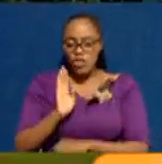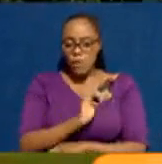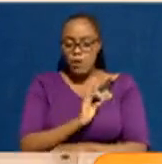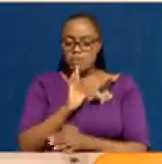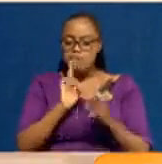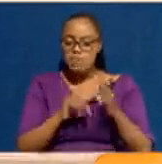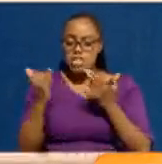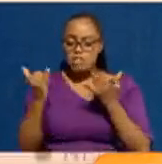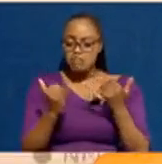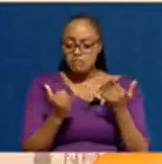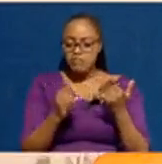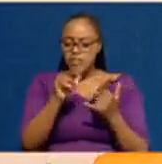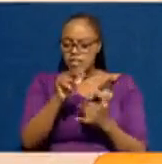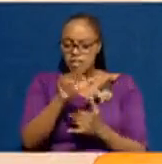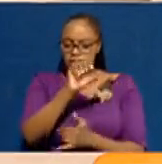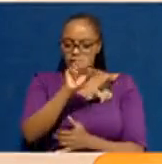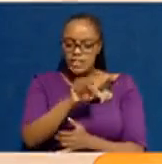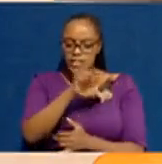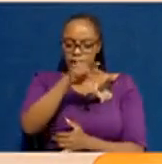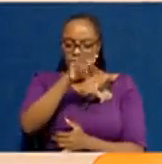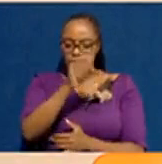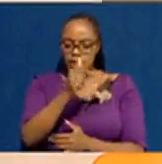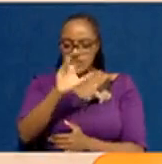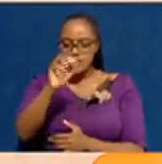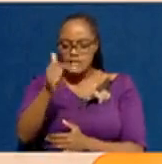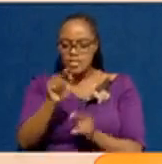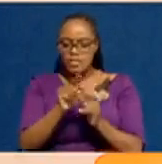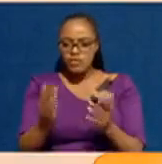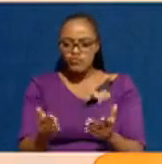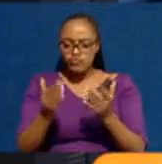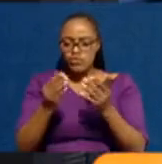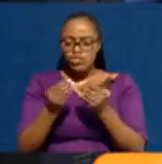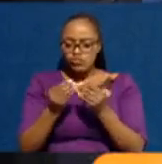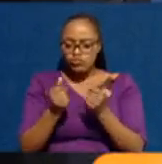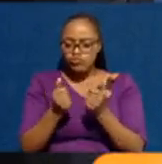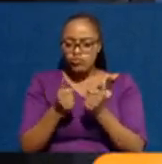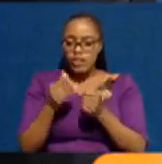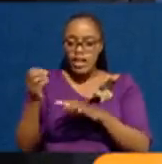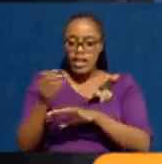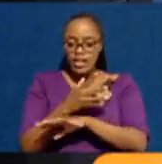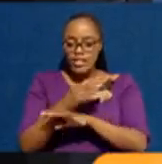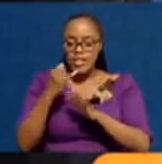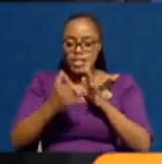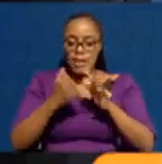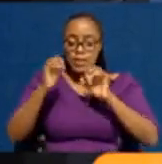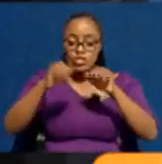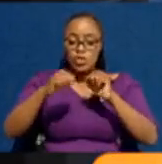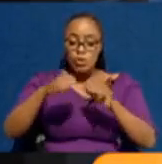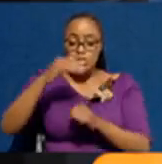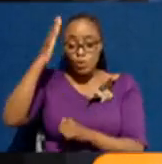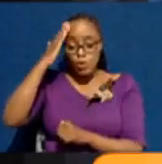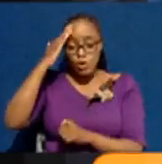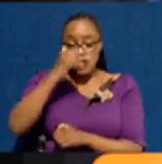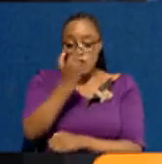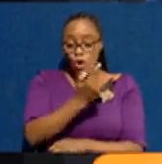the introduction of the SPECT-CT machine is a boost in the war on cancer, especially as the machine is able to detect